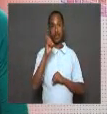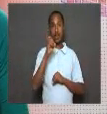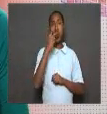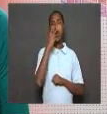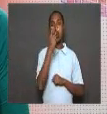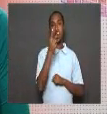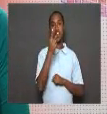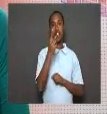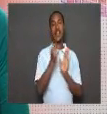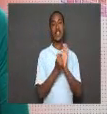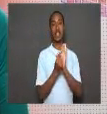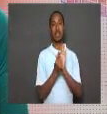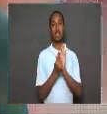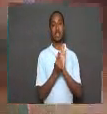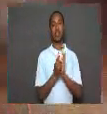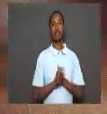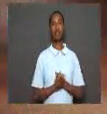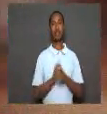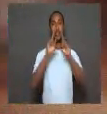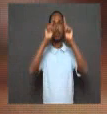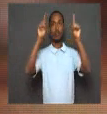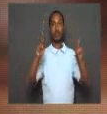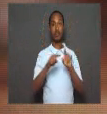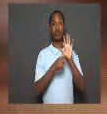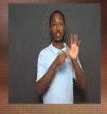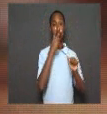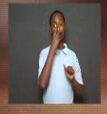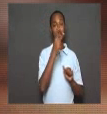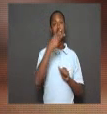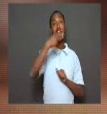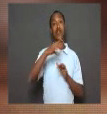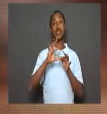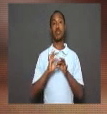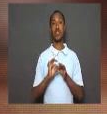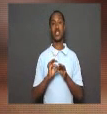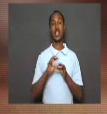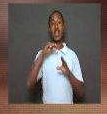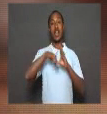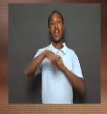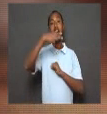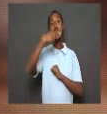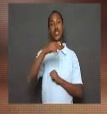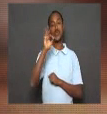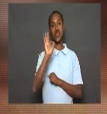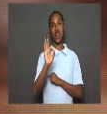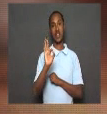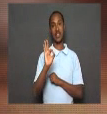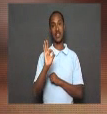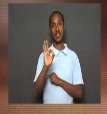us look at an example. The hydrogen bond in hydrogen